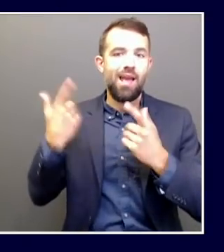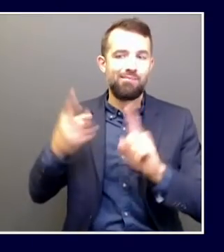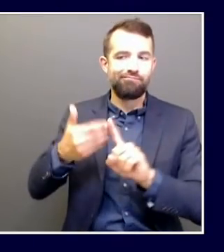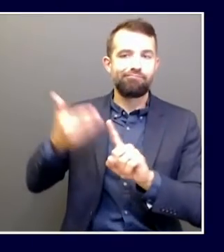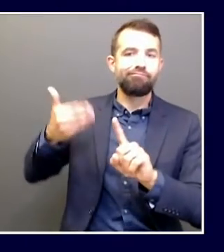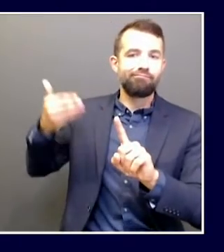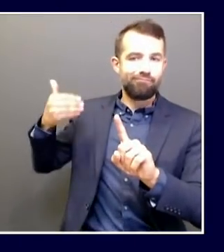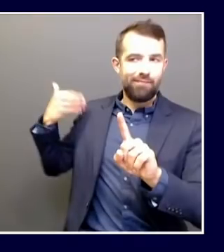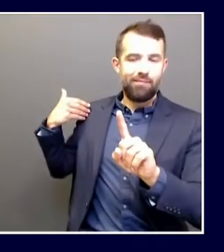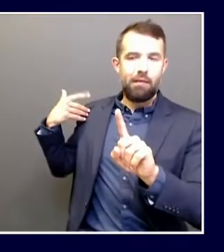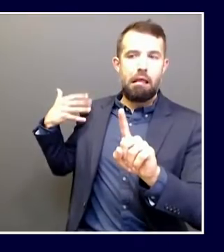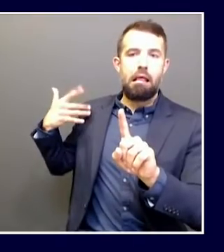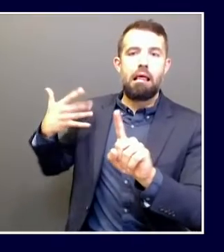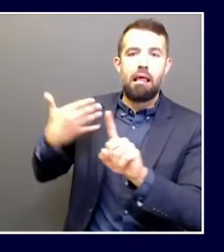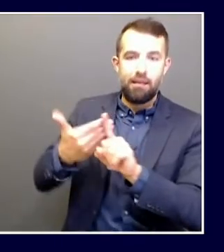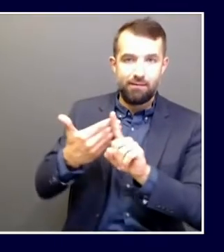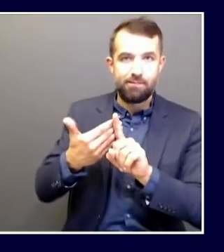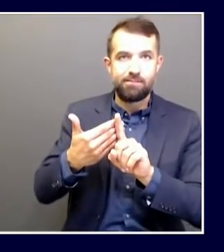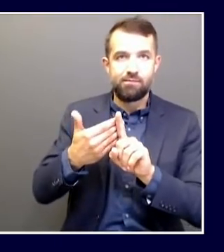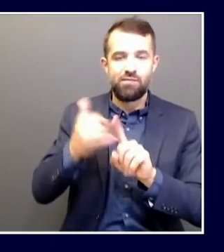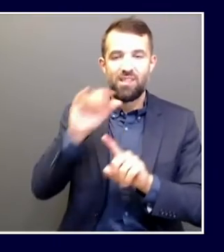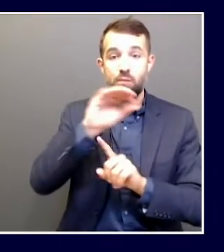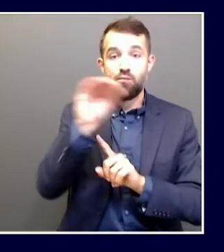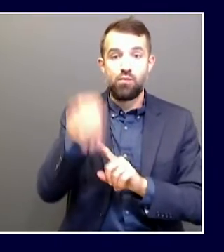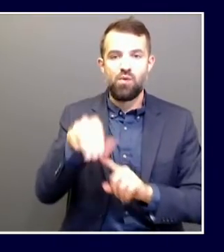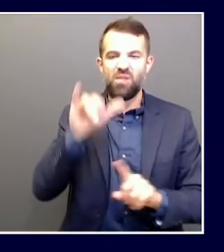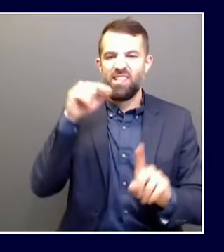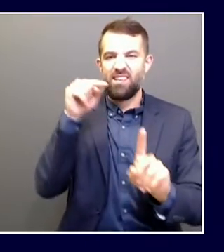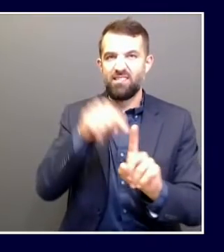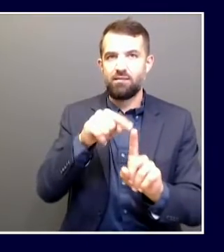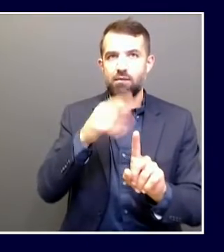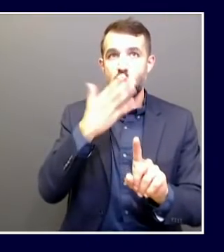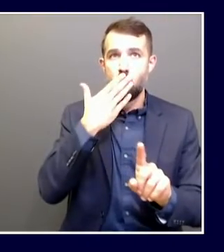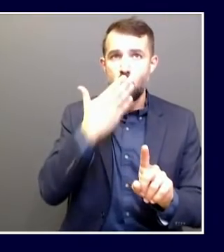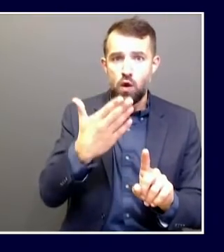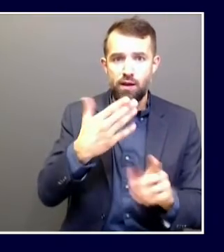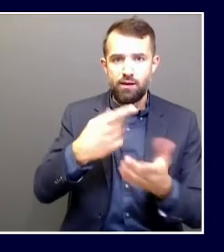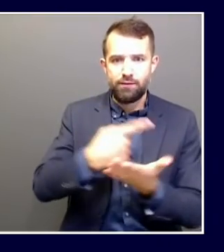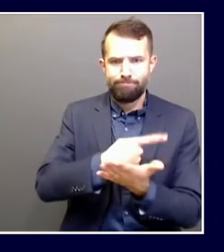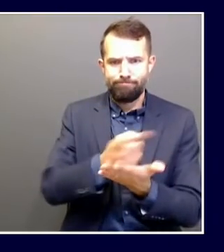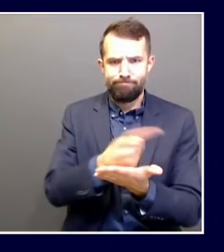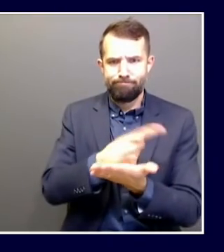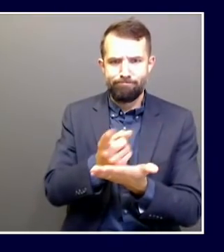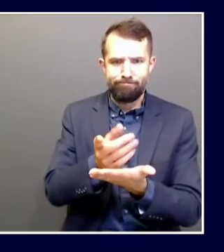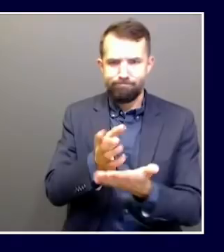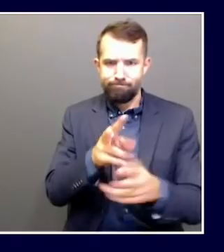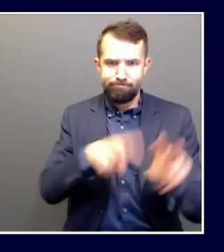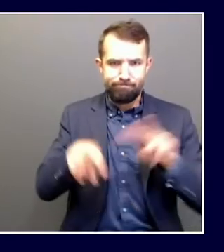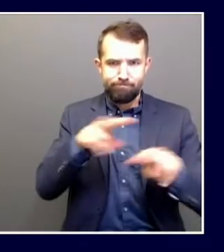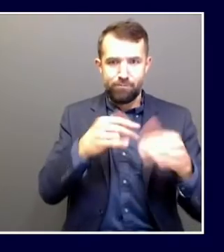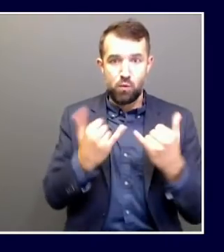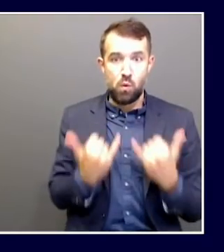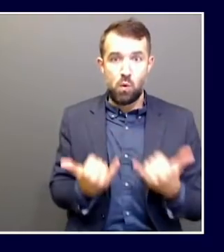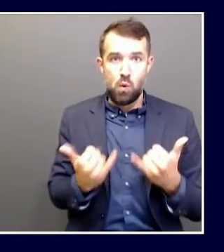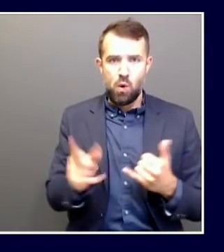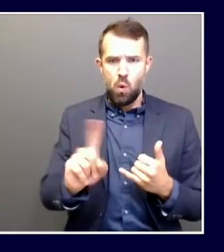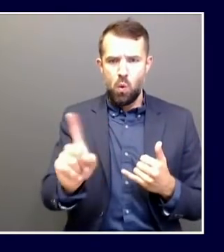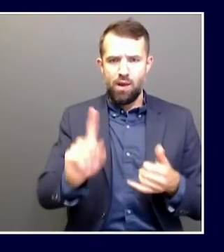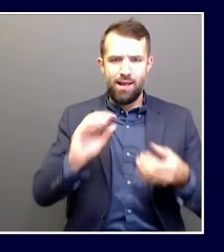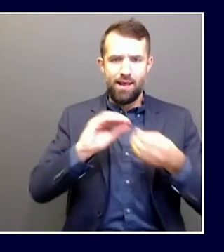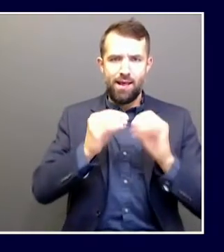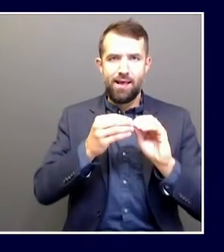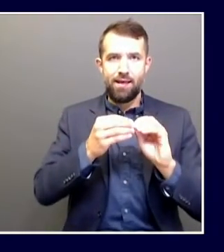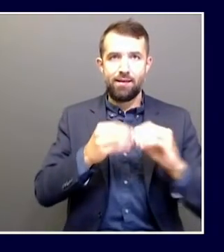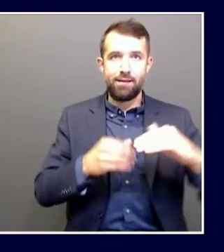best indicator of where the pandemic is today, particularly if you break out the numerator and the denominator. We talked about